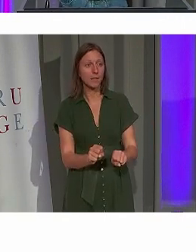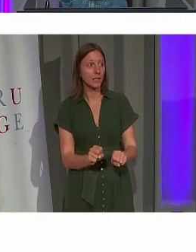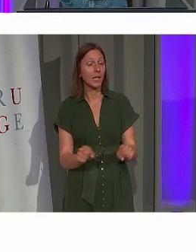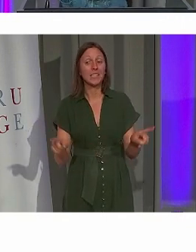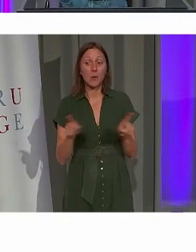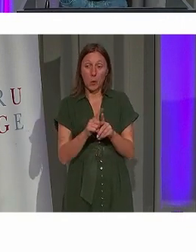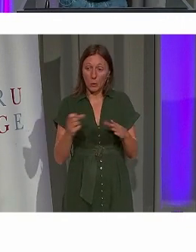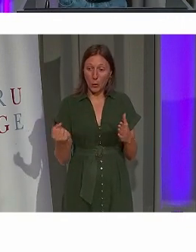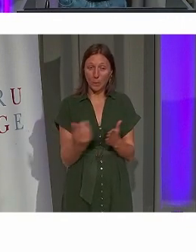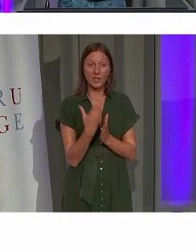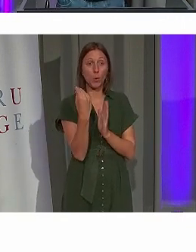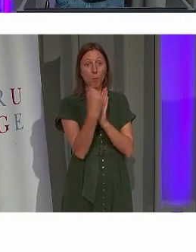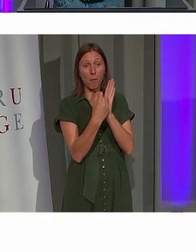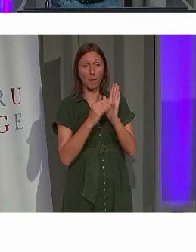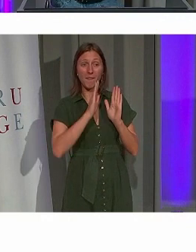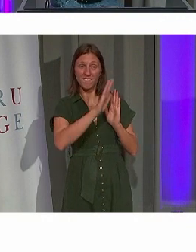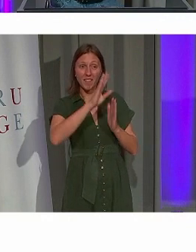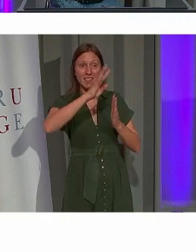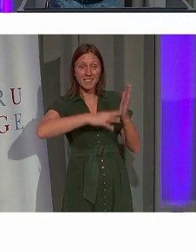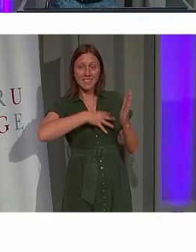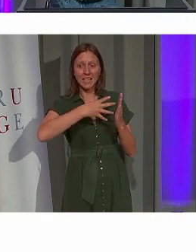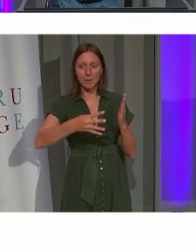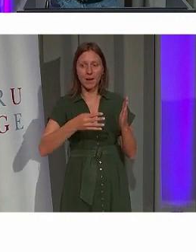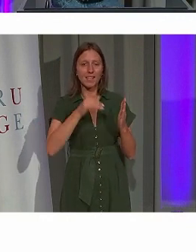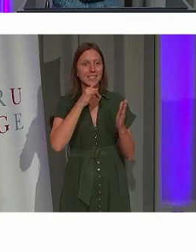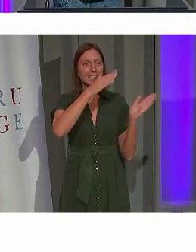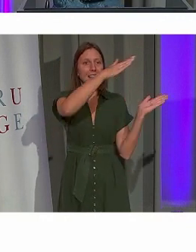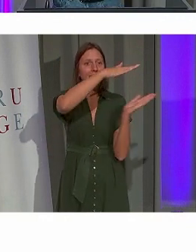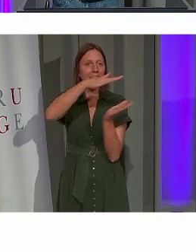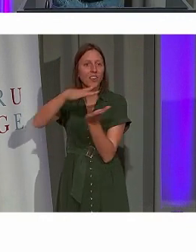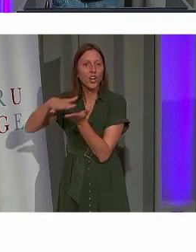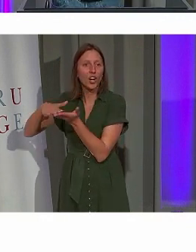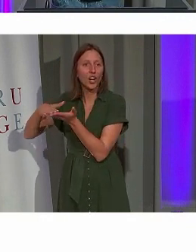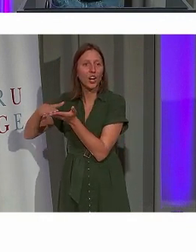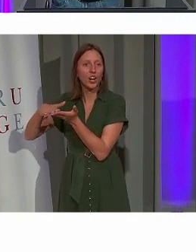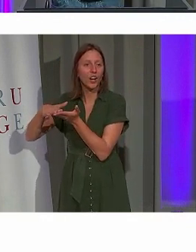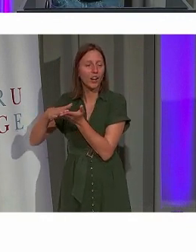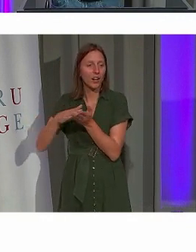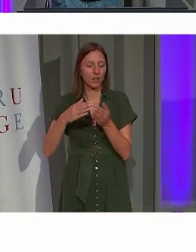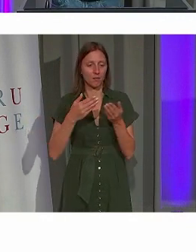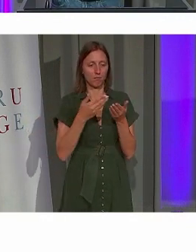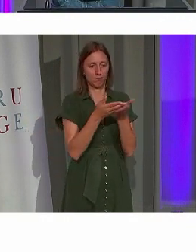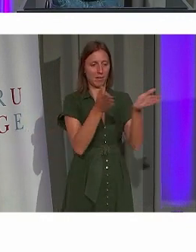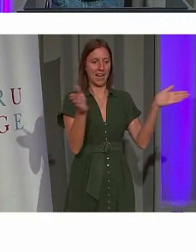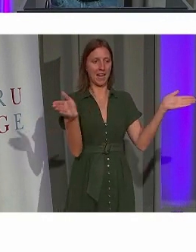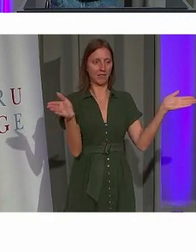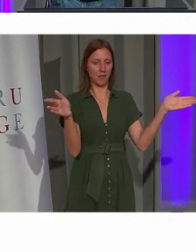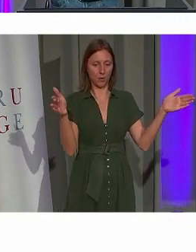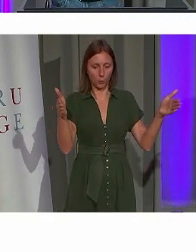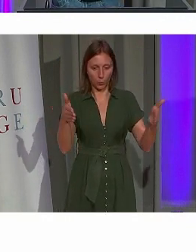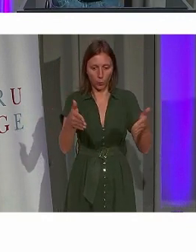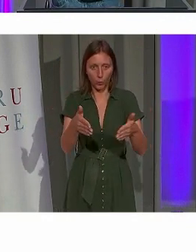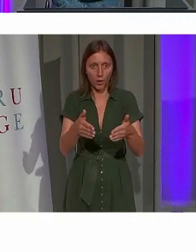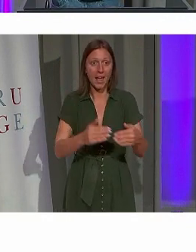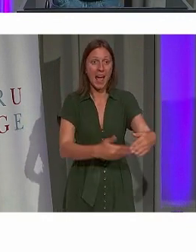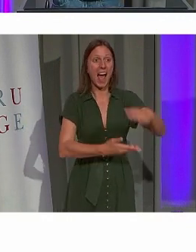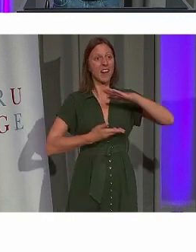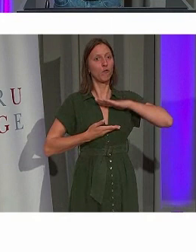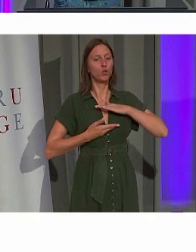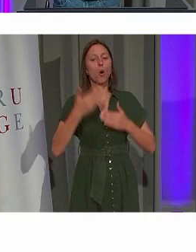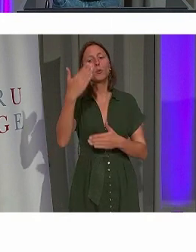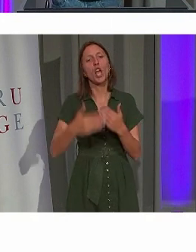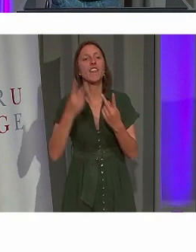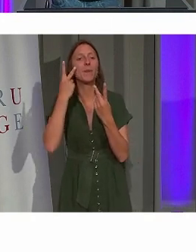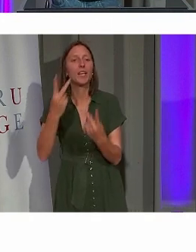building infrastructural projects? In their scheme, you can see that you work from a wider perspective to a